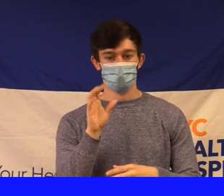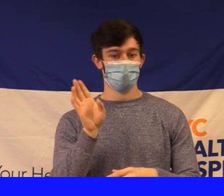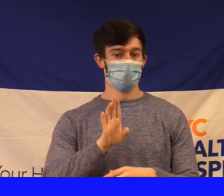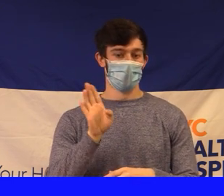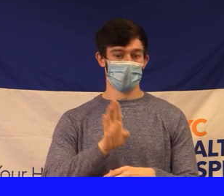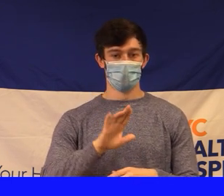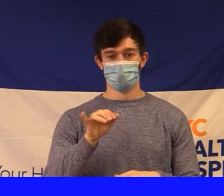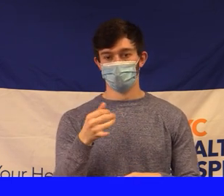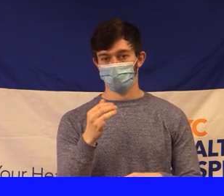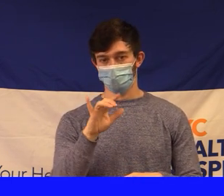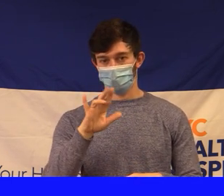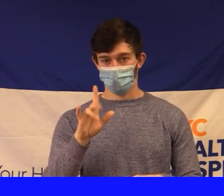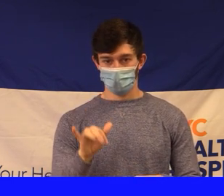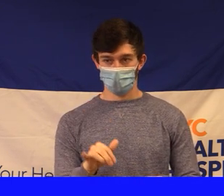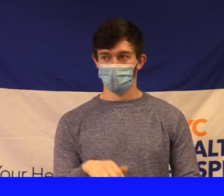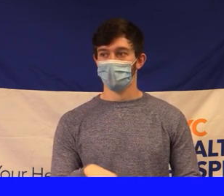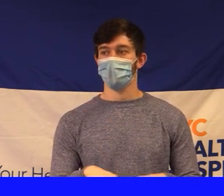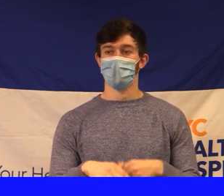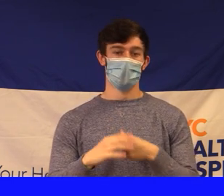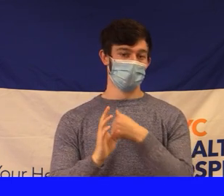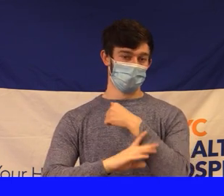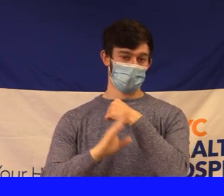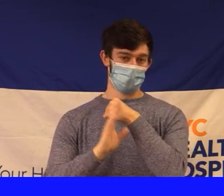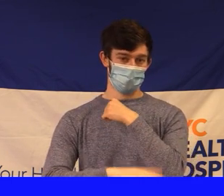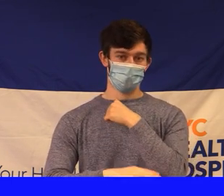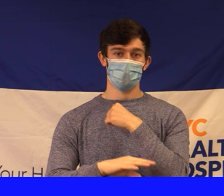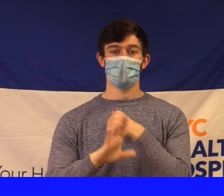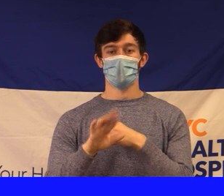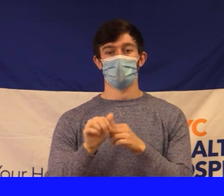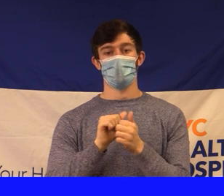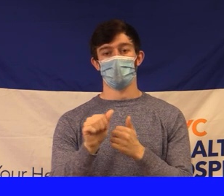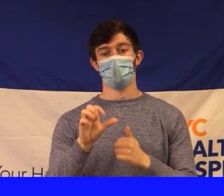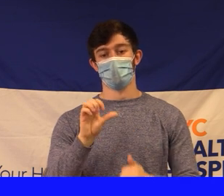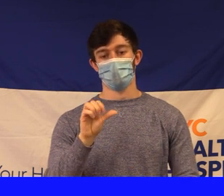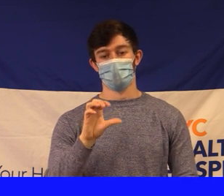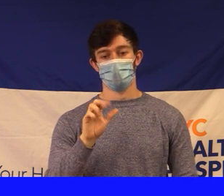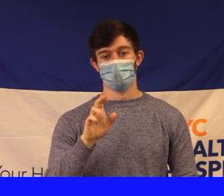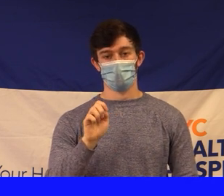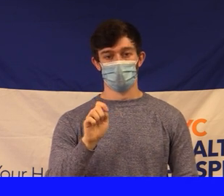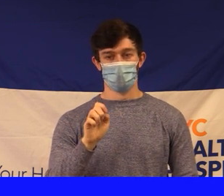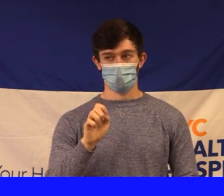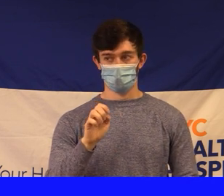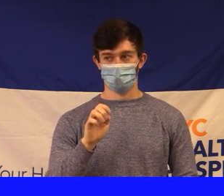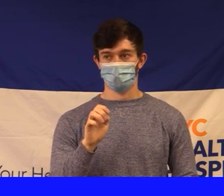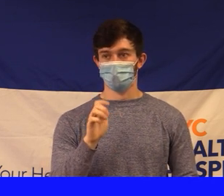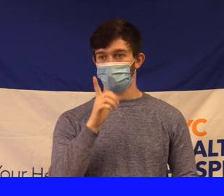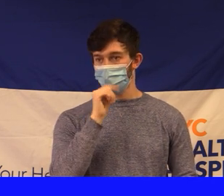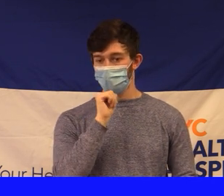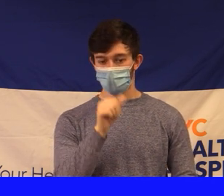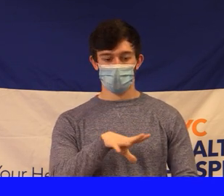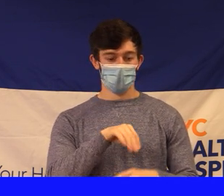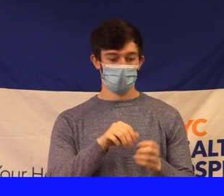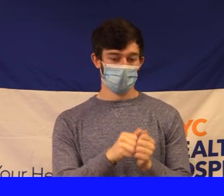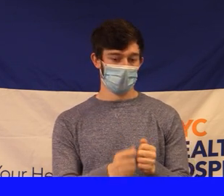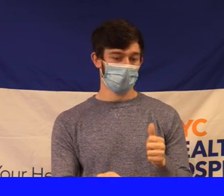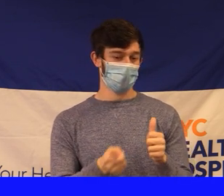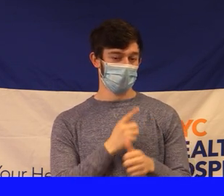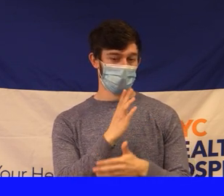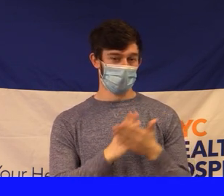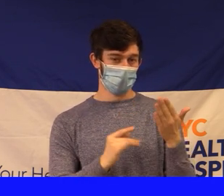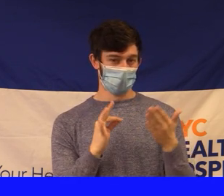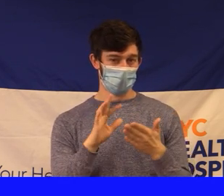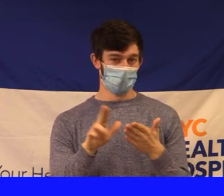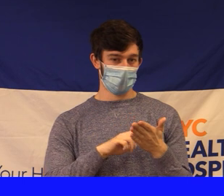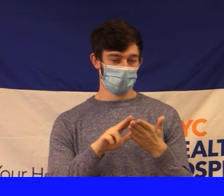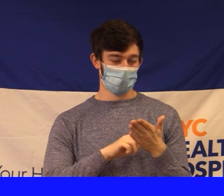Brooklyn facilities in July. In September, the post-acute facilities in our system who were not part of the original scope of the contract